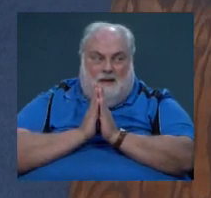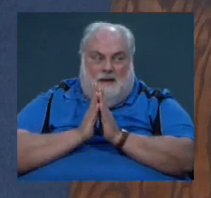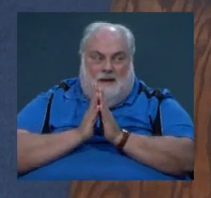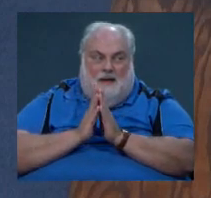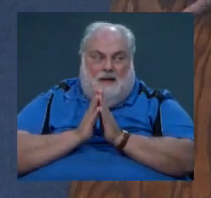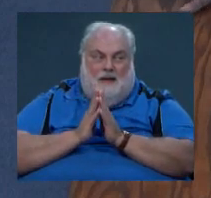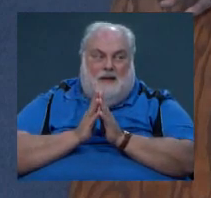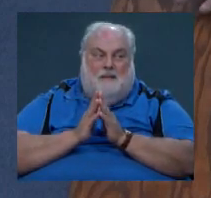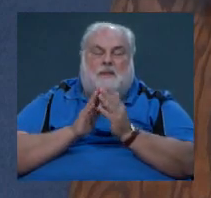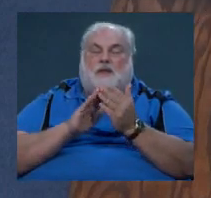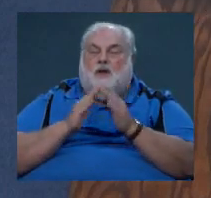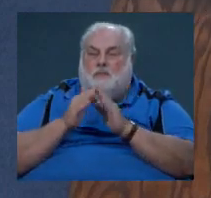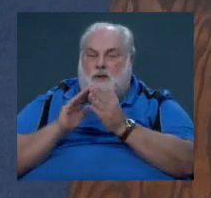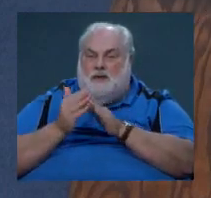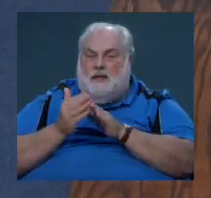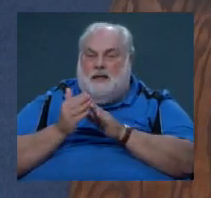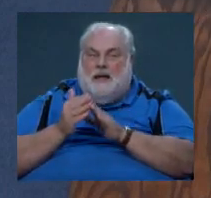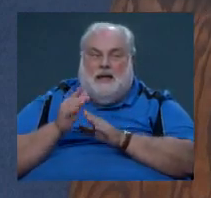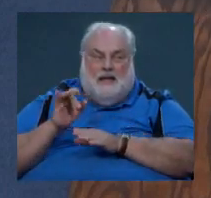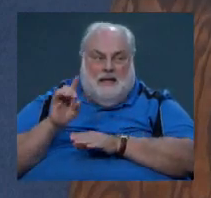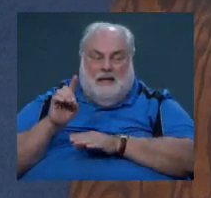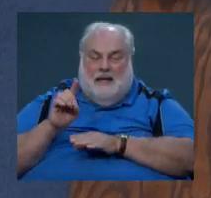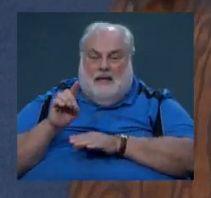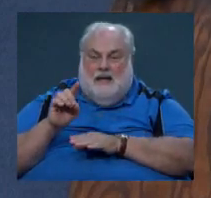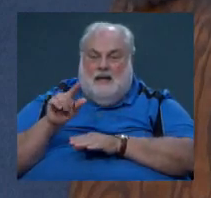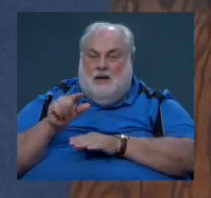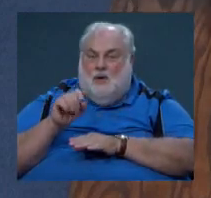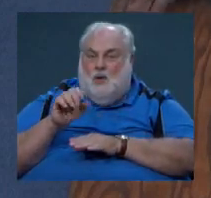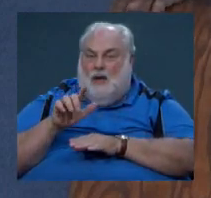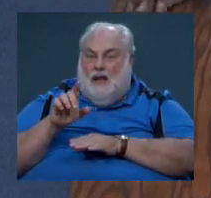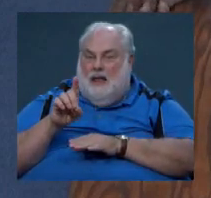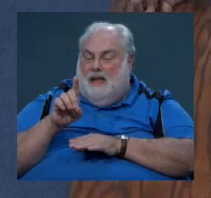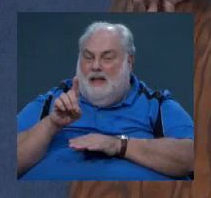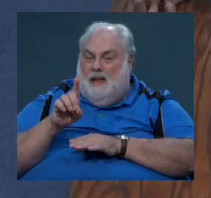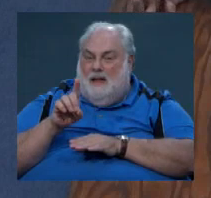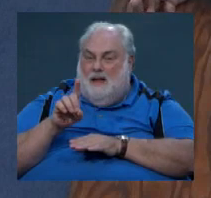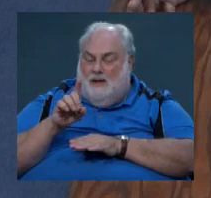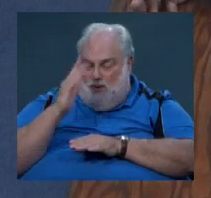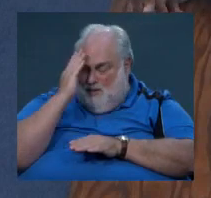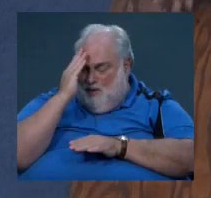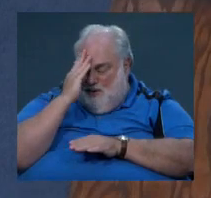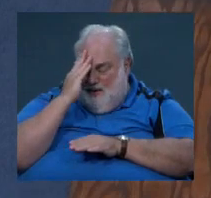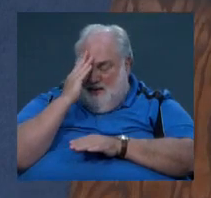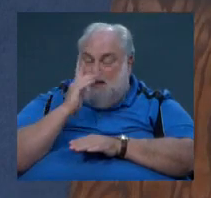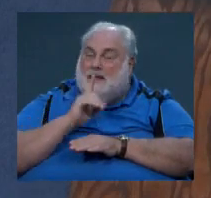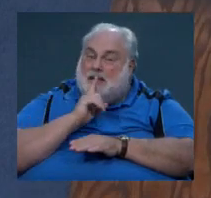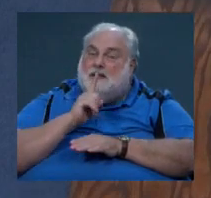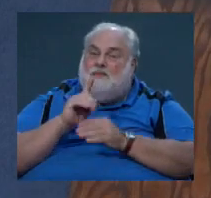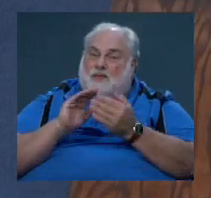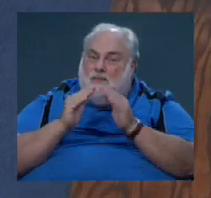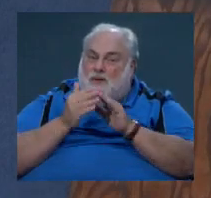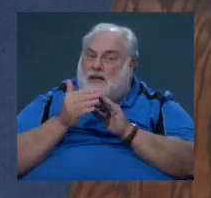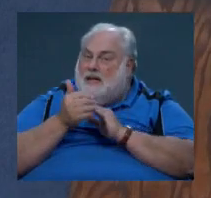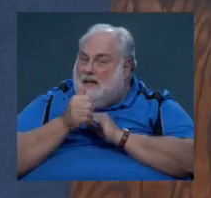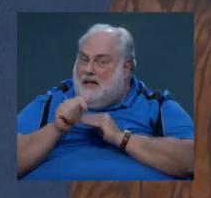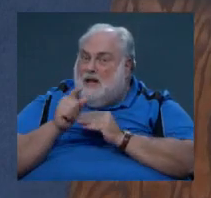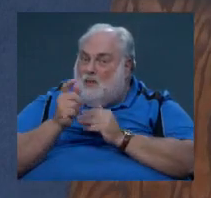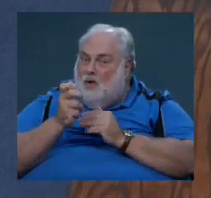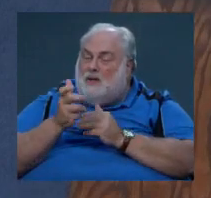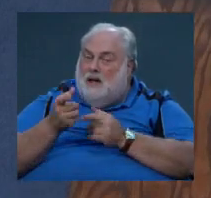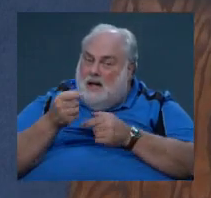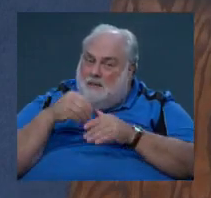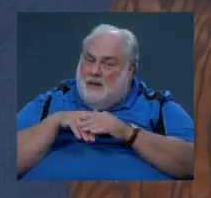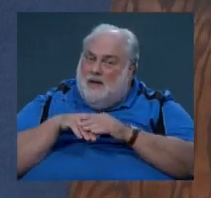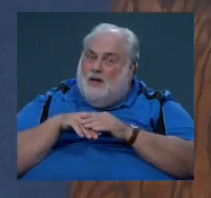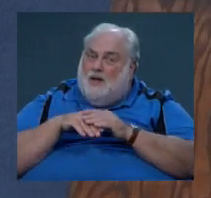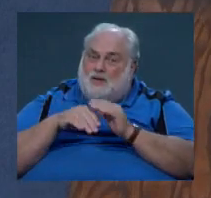but it's for the community. And I did let Mr. Goulet know it's for the community. Anybody want to come there,